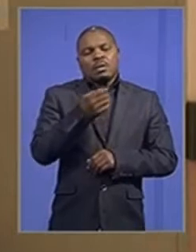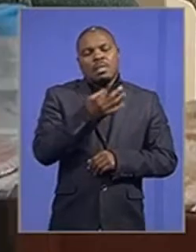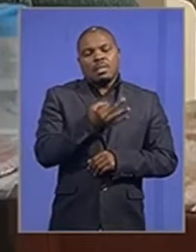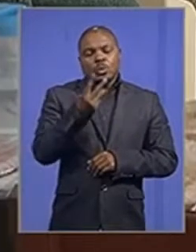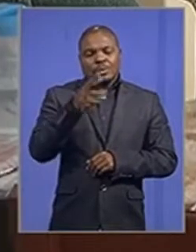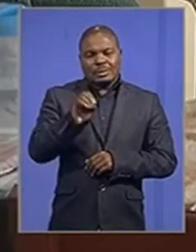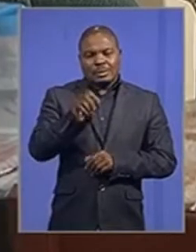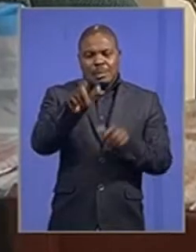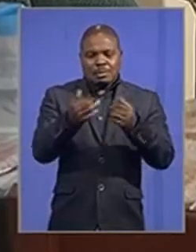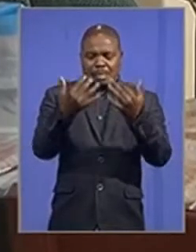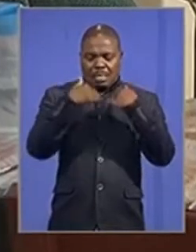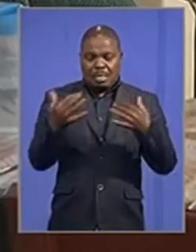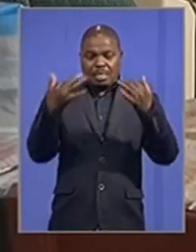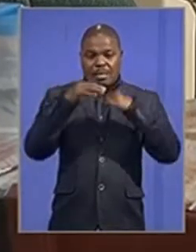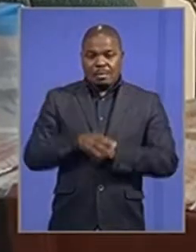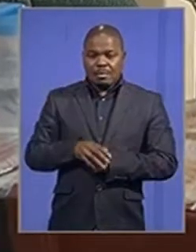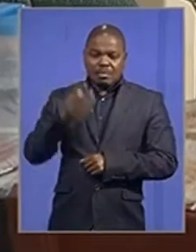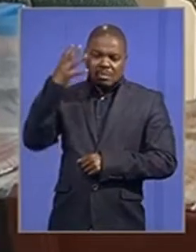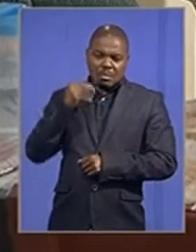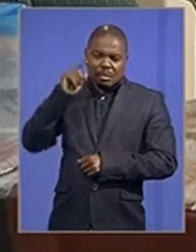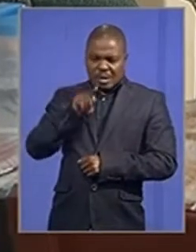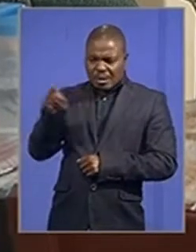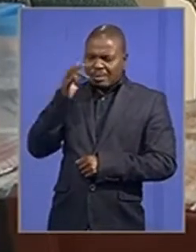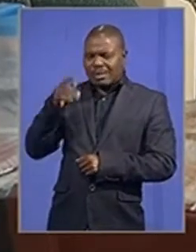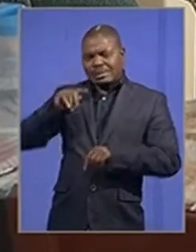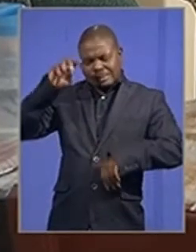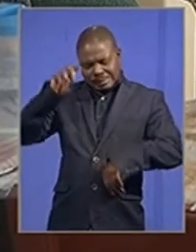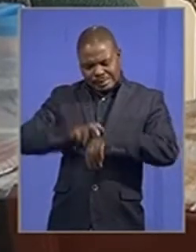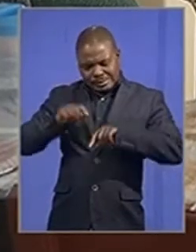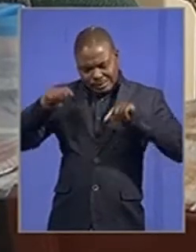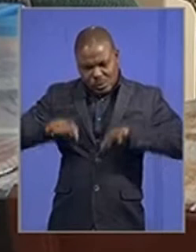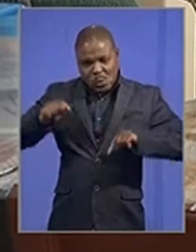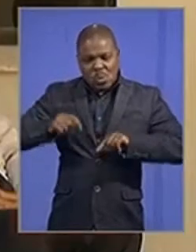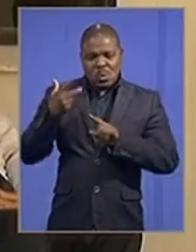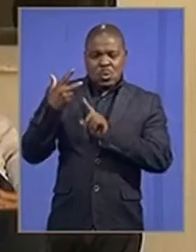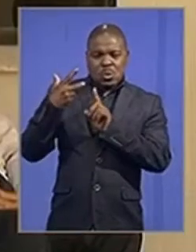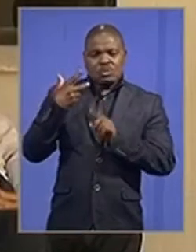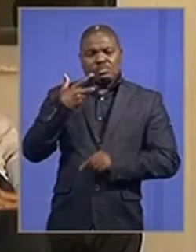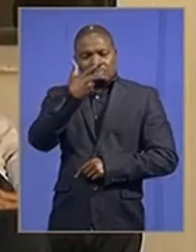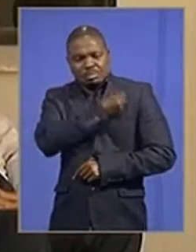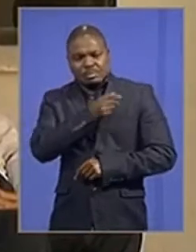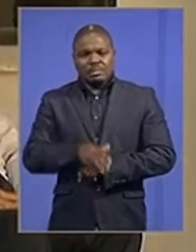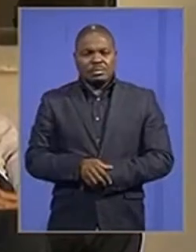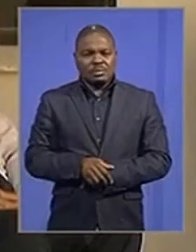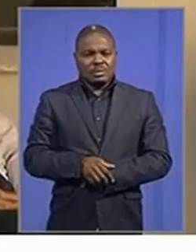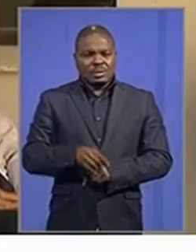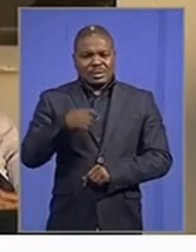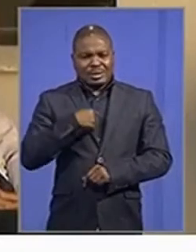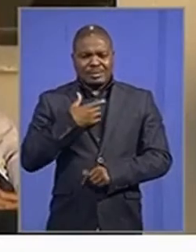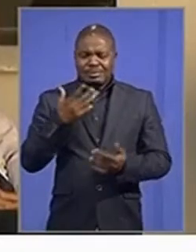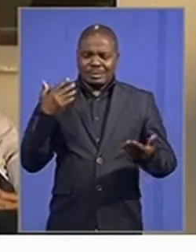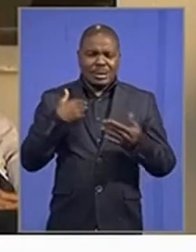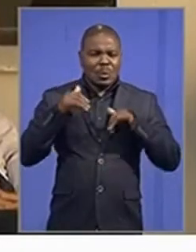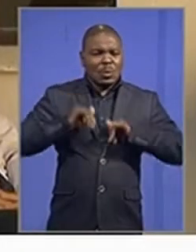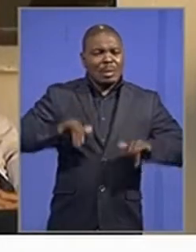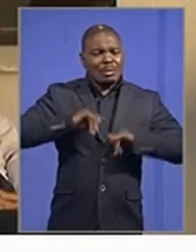320. Maqheku ana a re a hloka ho entwa ka pelenyana. Ke ikutlwa sentle ebile ke ntse ke emetse